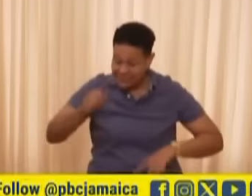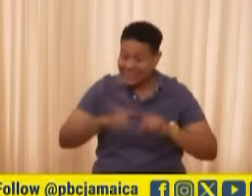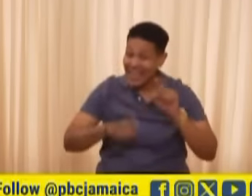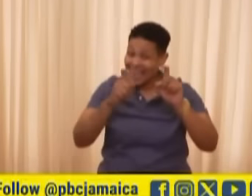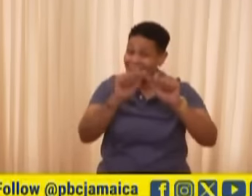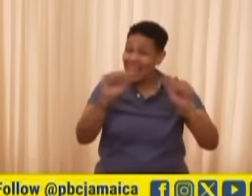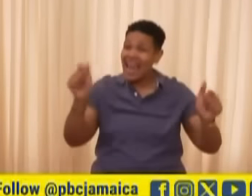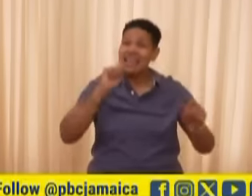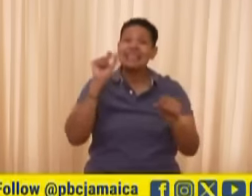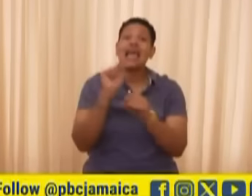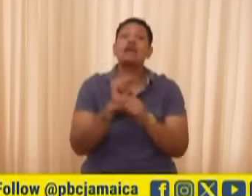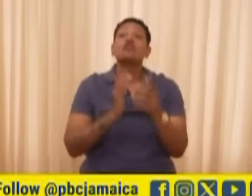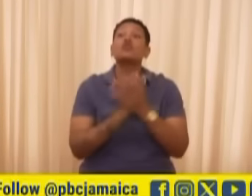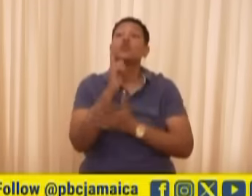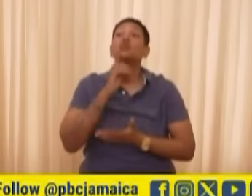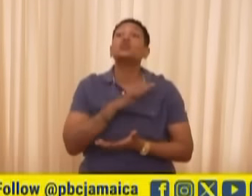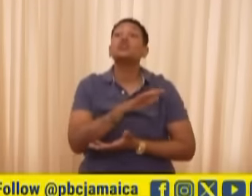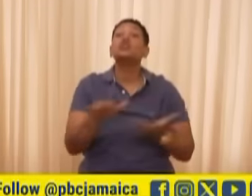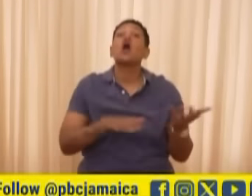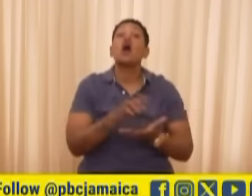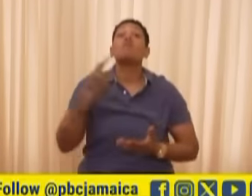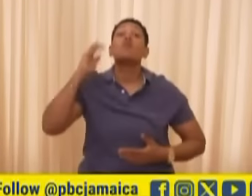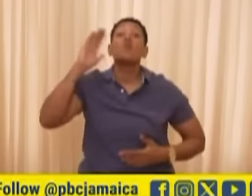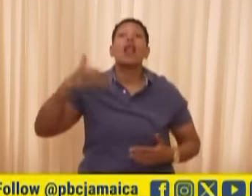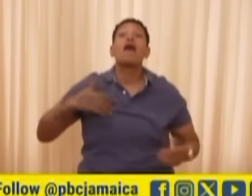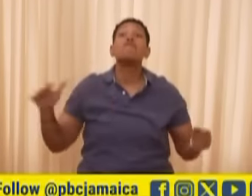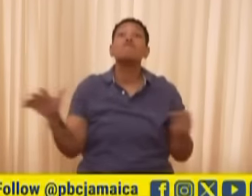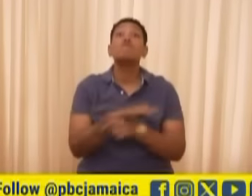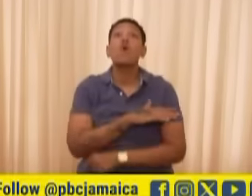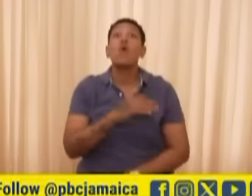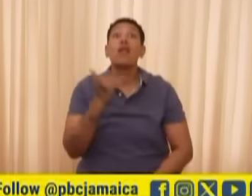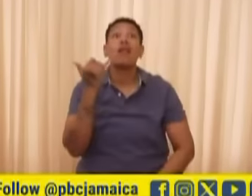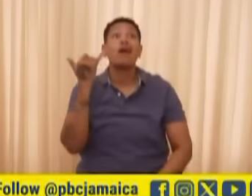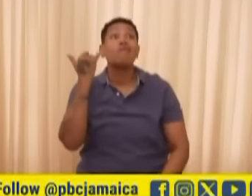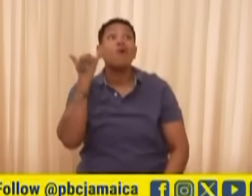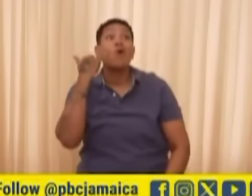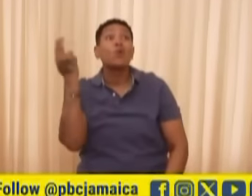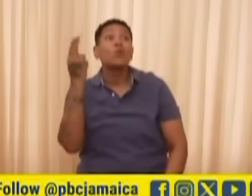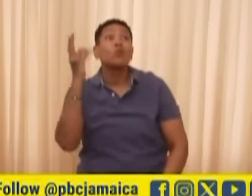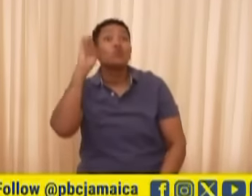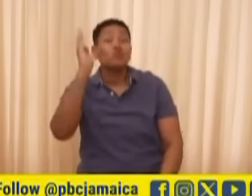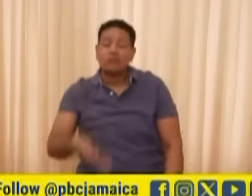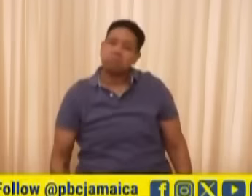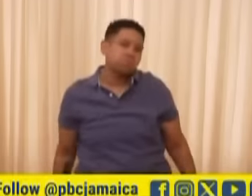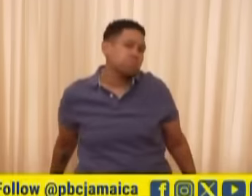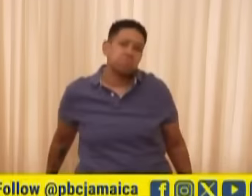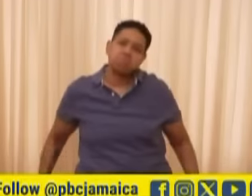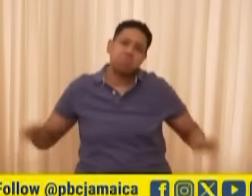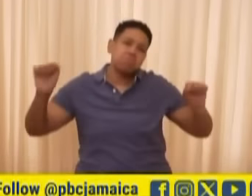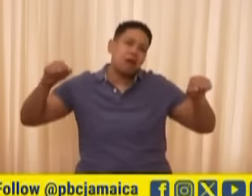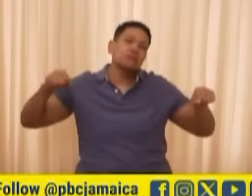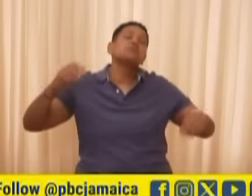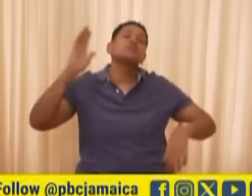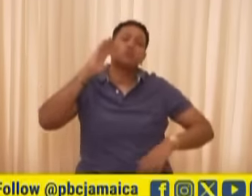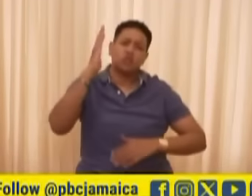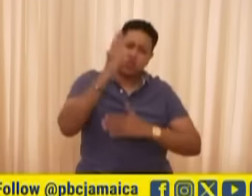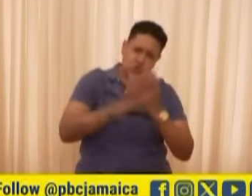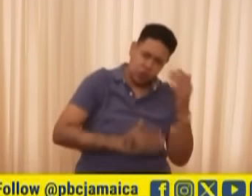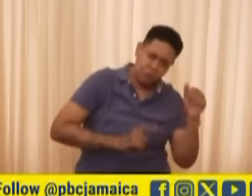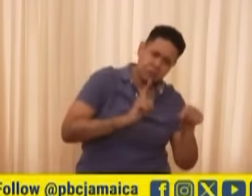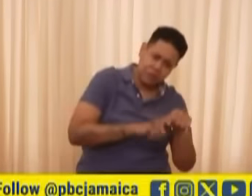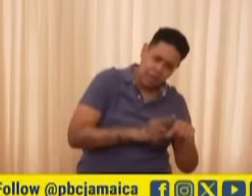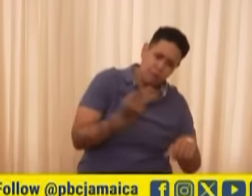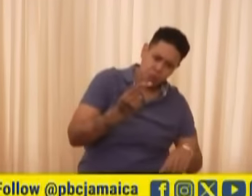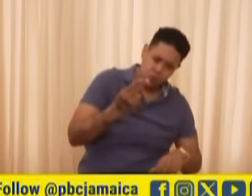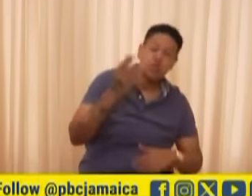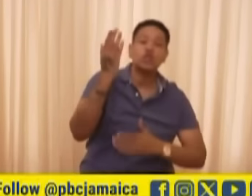guarantee that throughout the storm you will have full coverage. It is likely that you may have some coverage at some point,